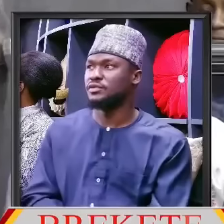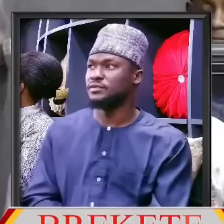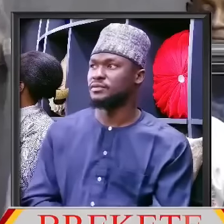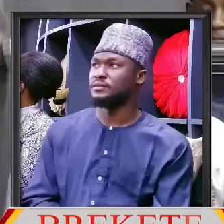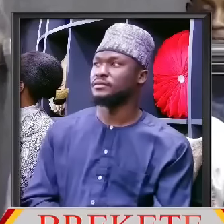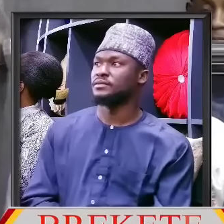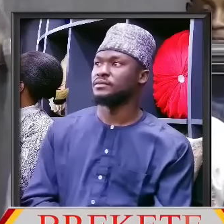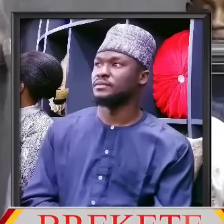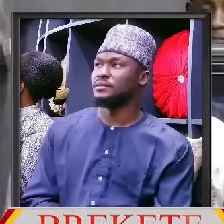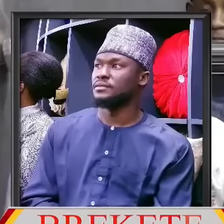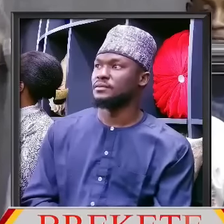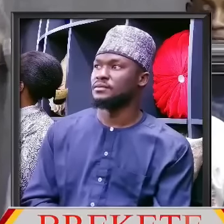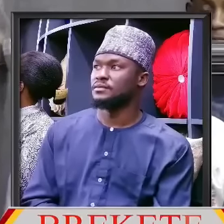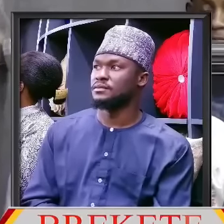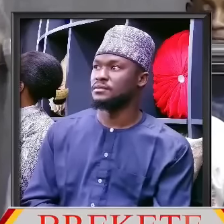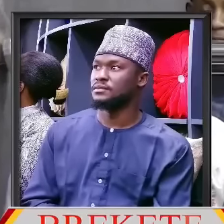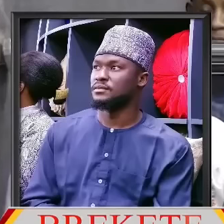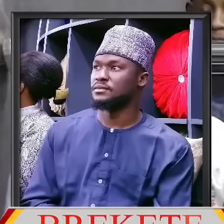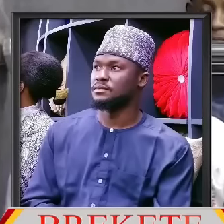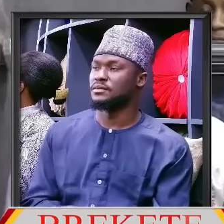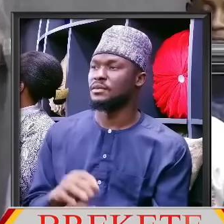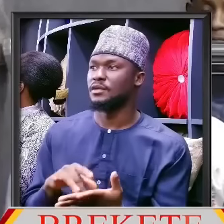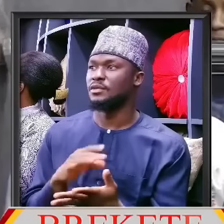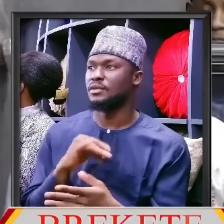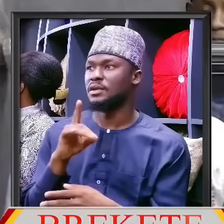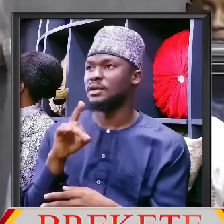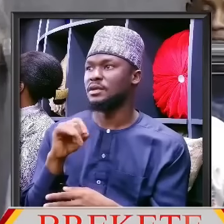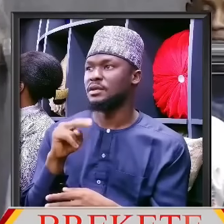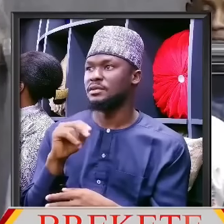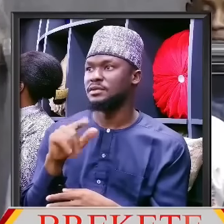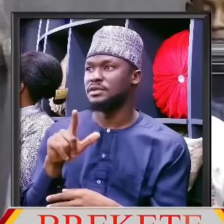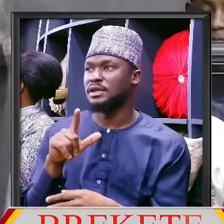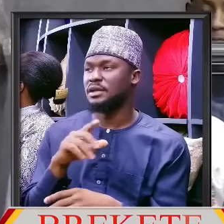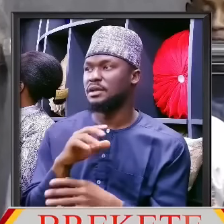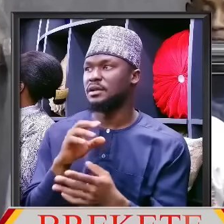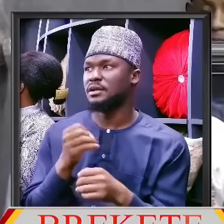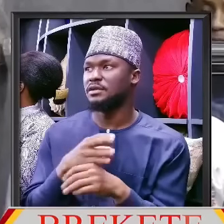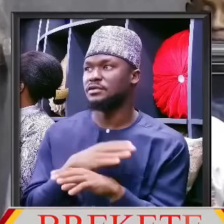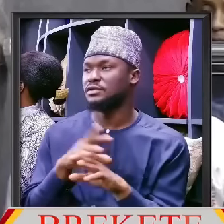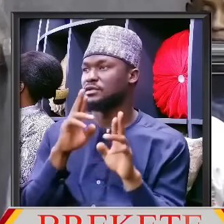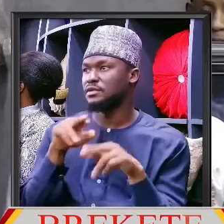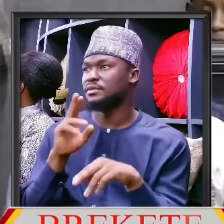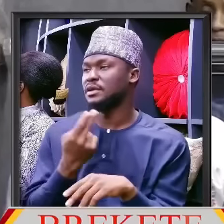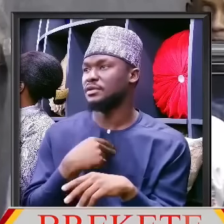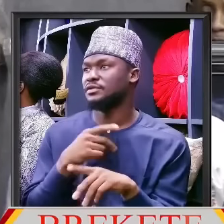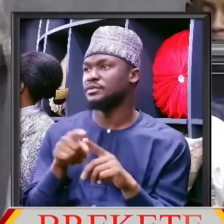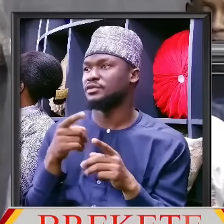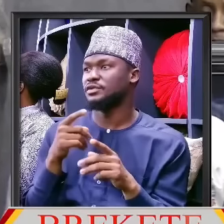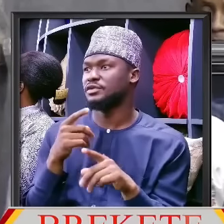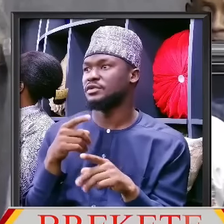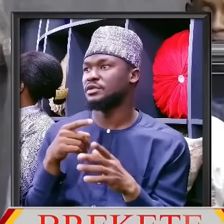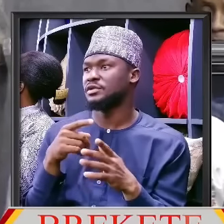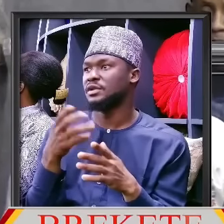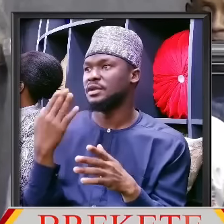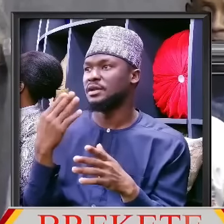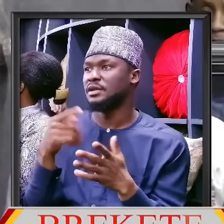to medical and dental council. Medical and Data Council don't reply us 4th July here, neither give us the